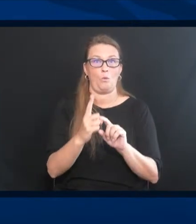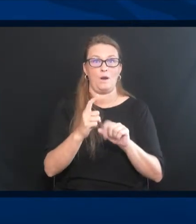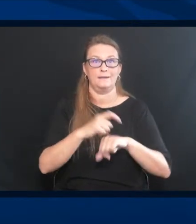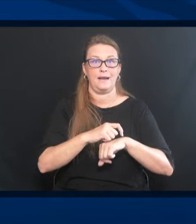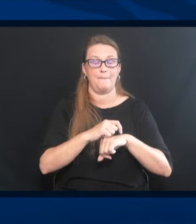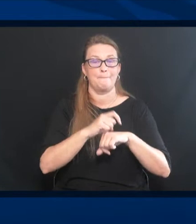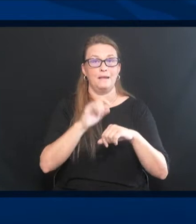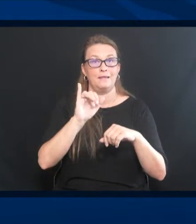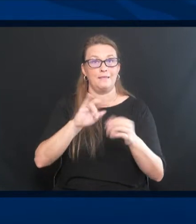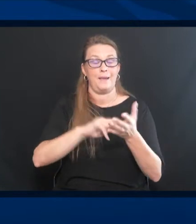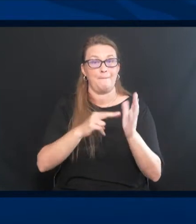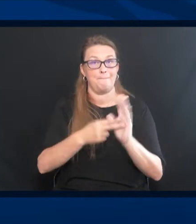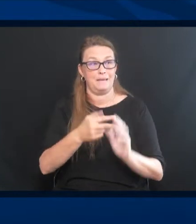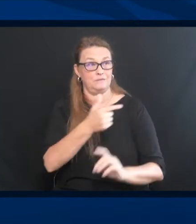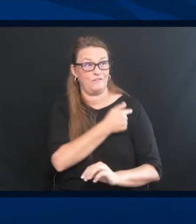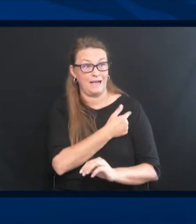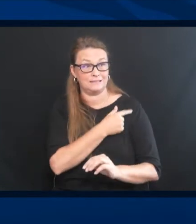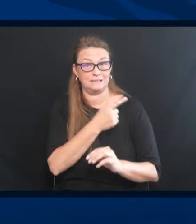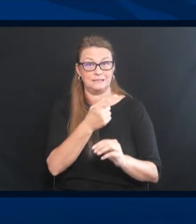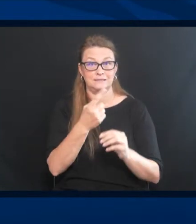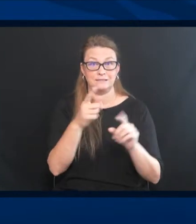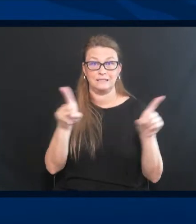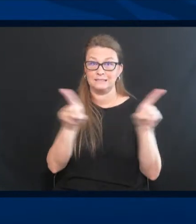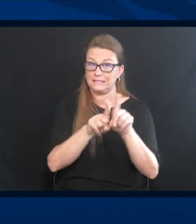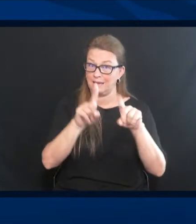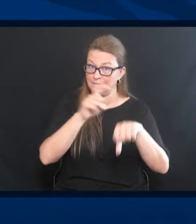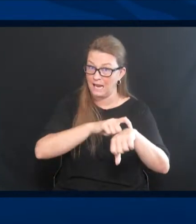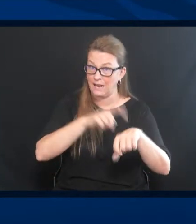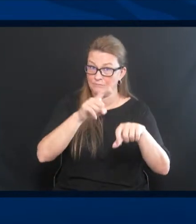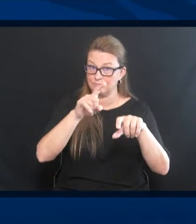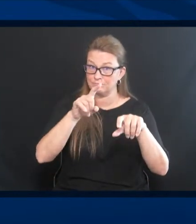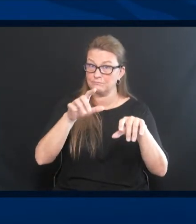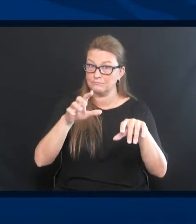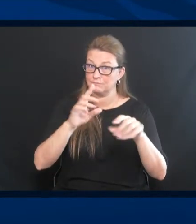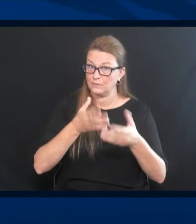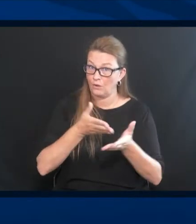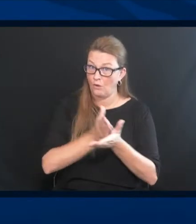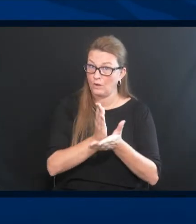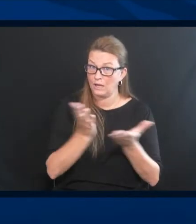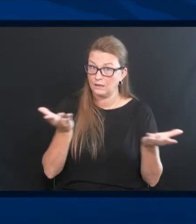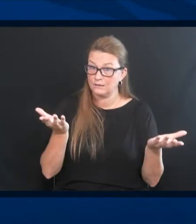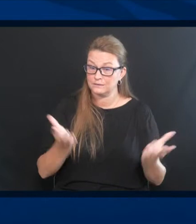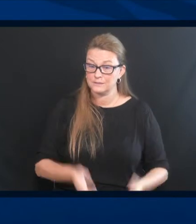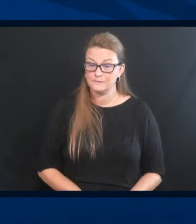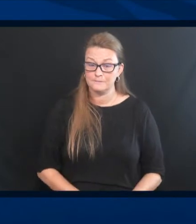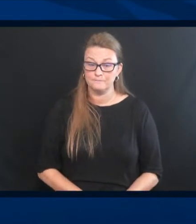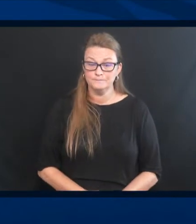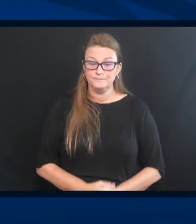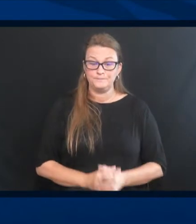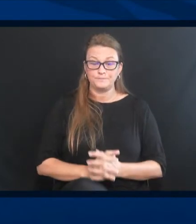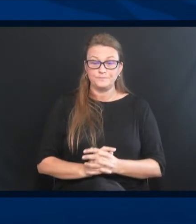those vaccines, are they safe to take at the same time? Thank you very much.